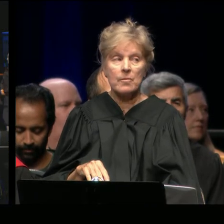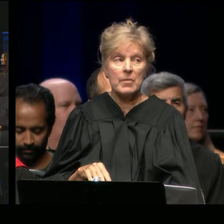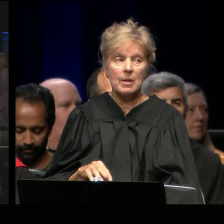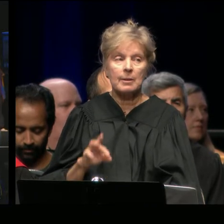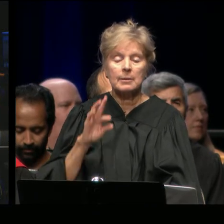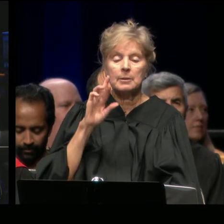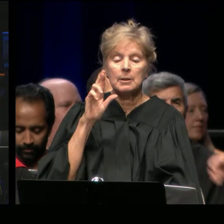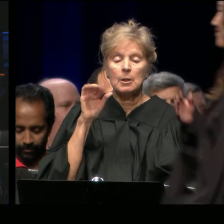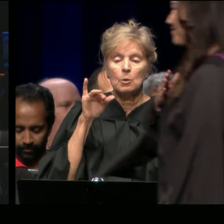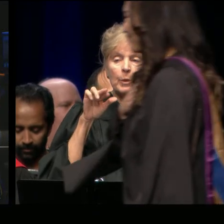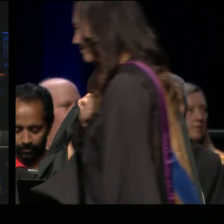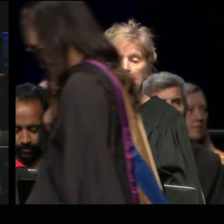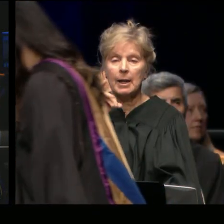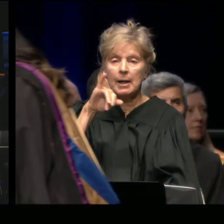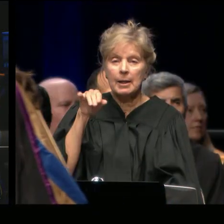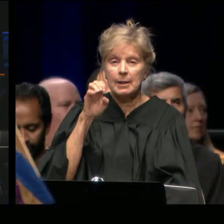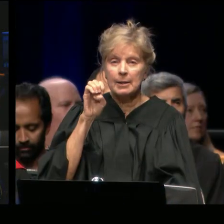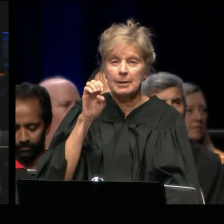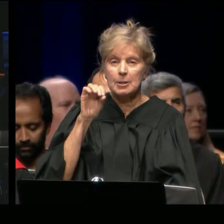Rina Jung.